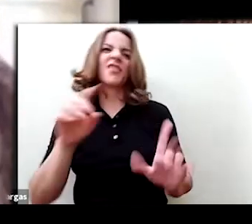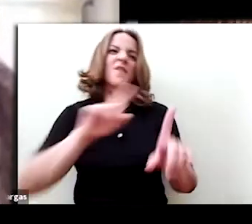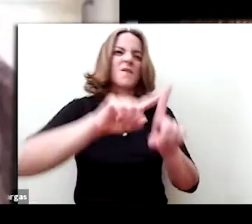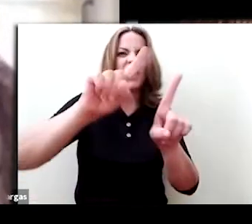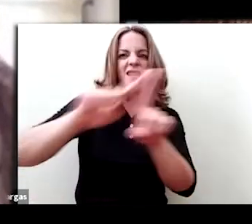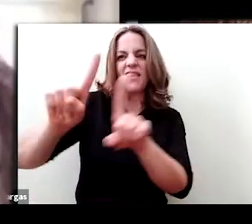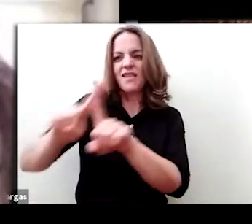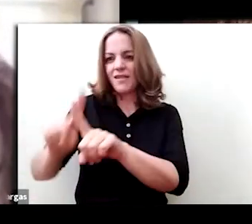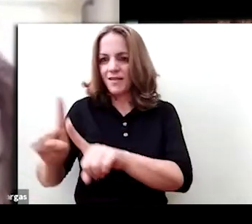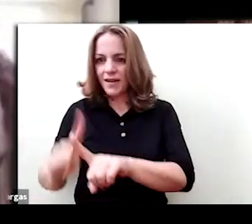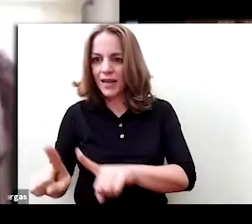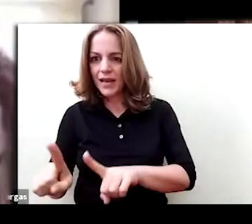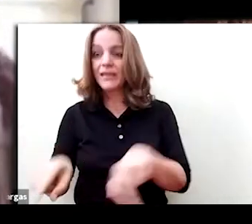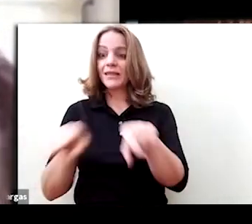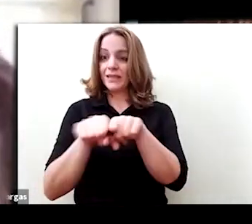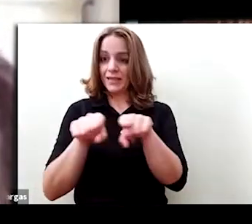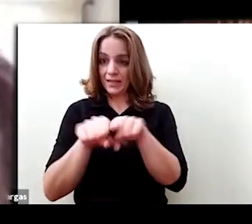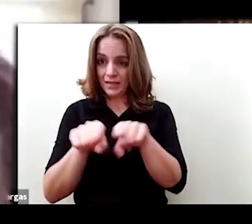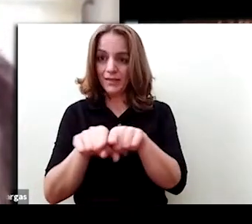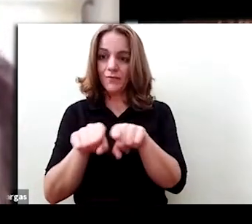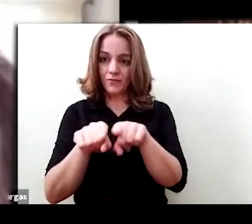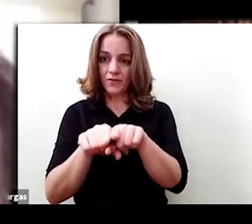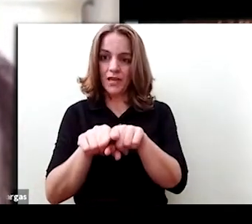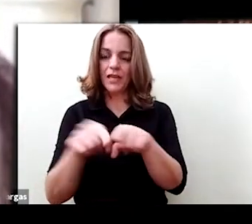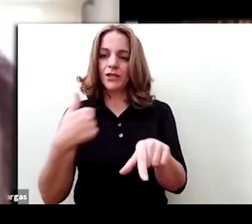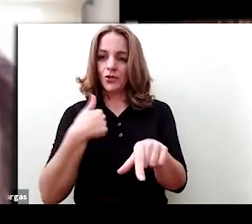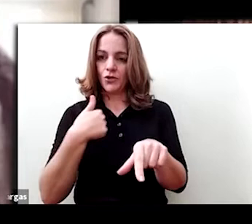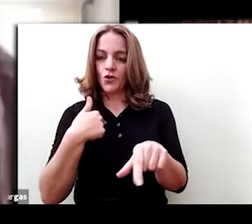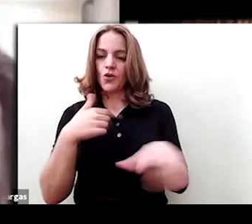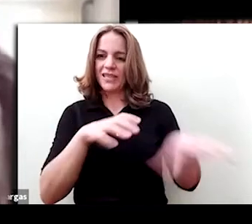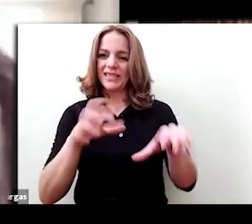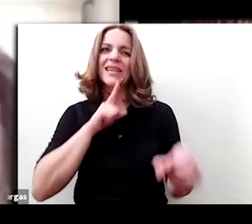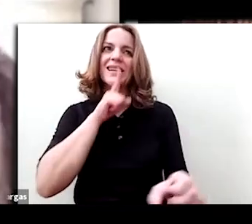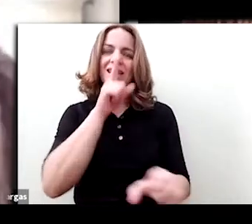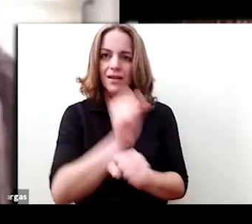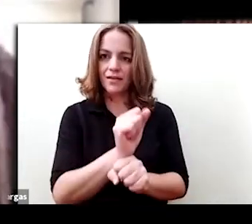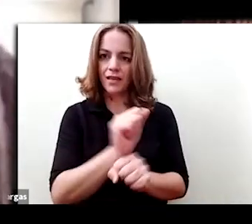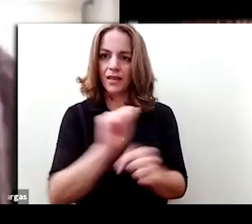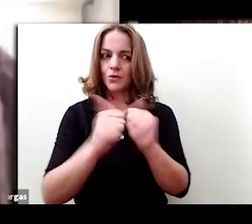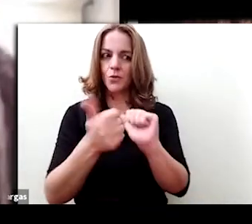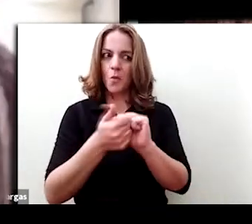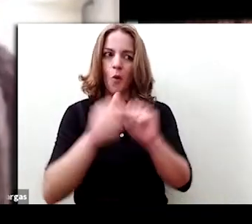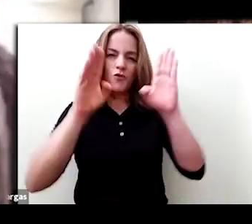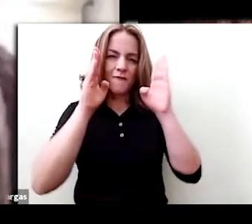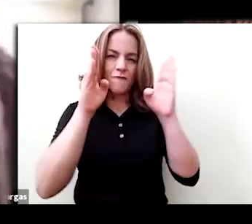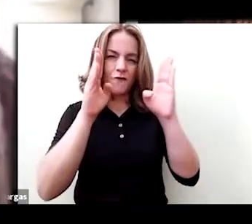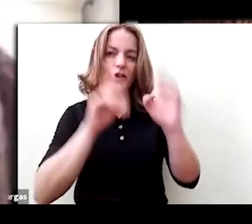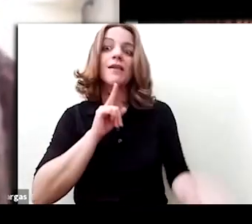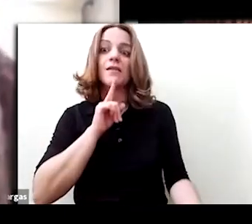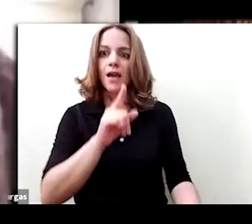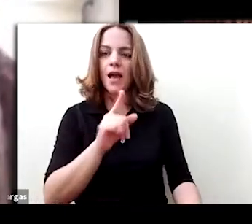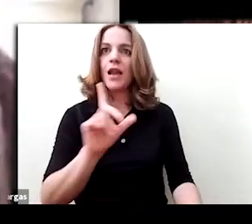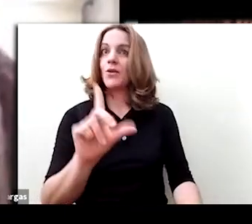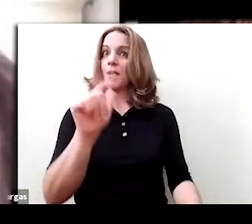made Realidades a focus point of this exhibit that they just put online, finally really